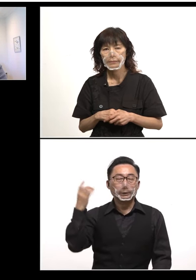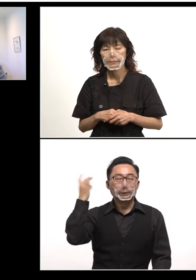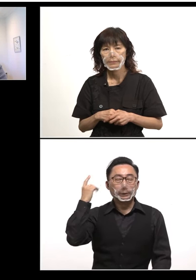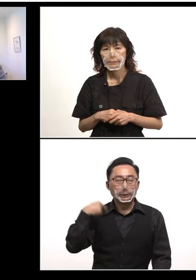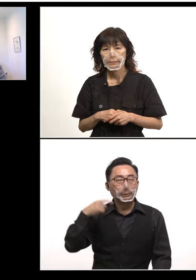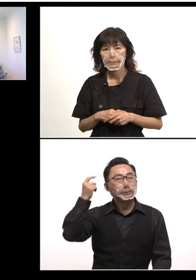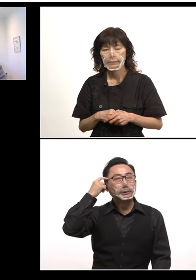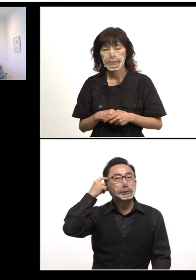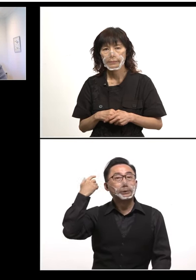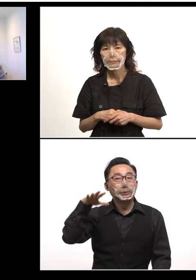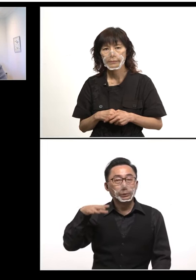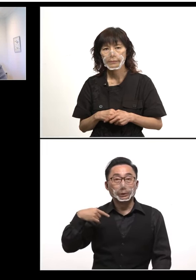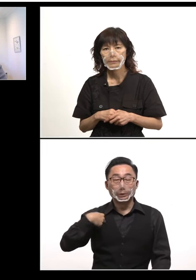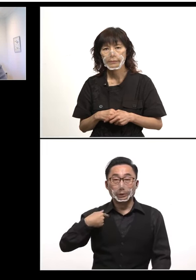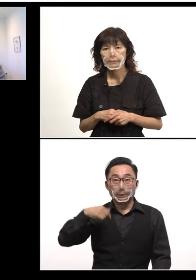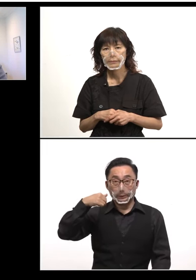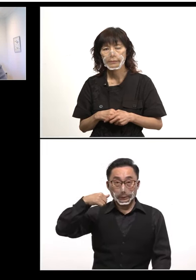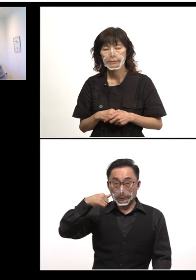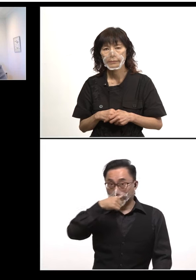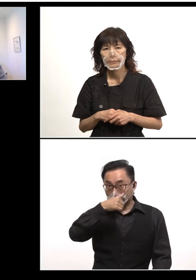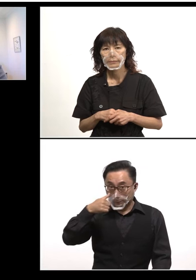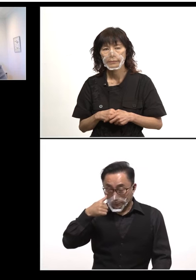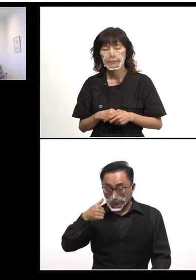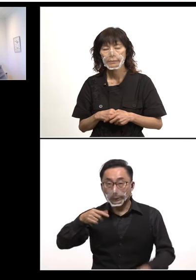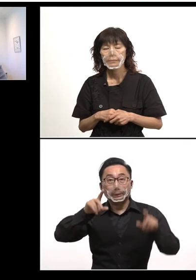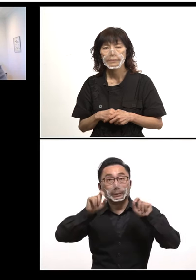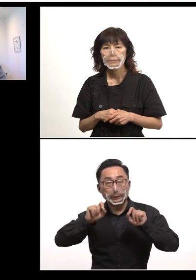terminology and language. But listening to him, I realized,